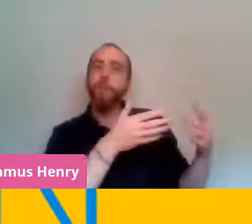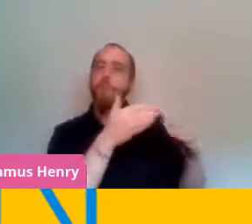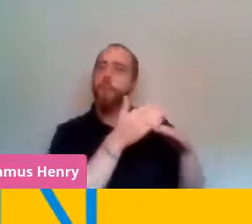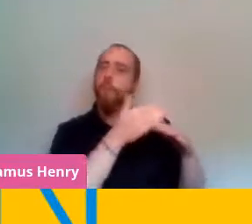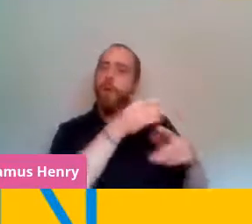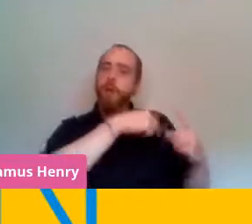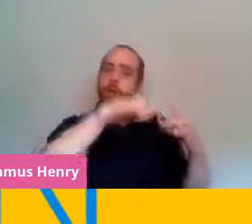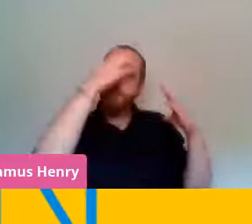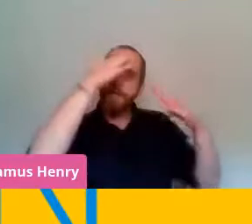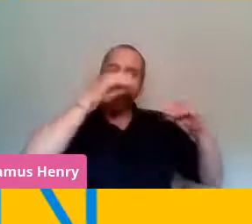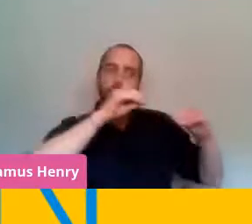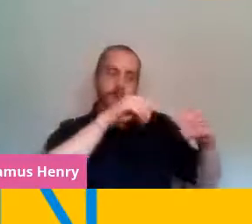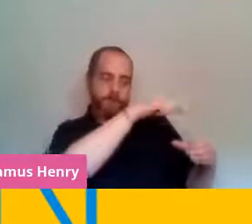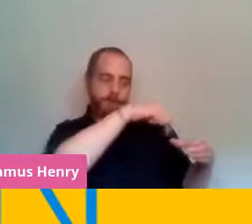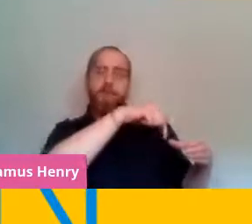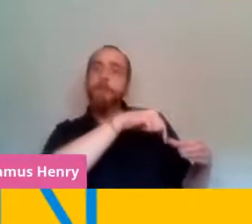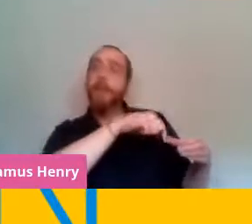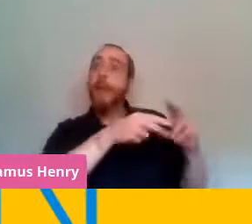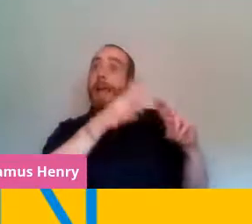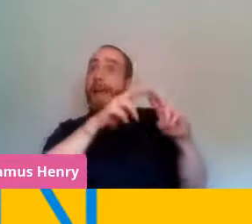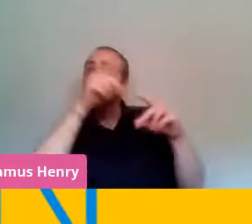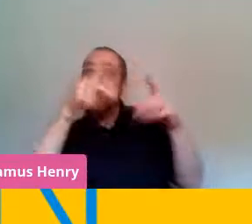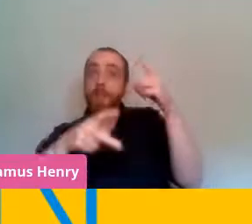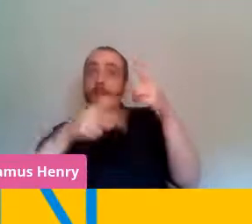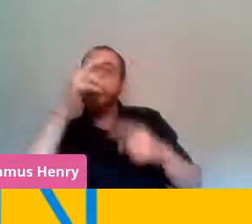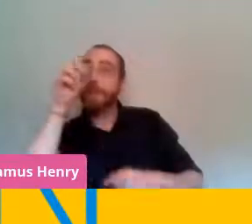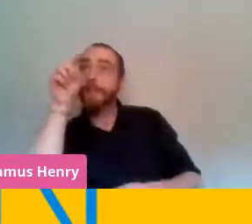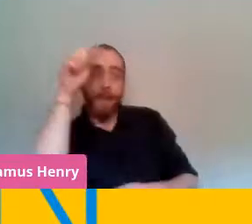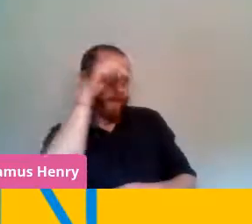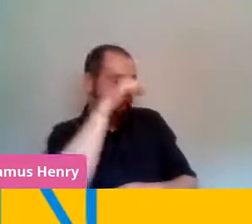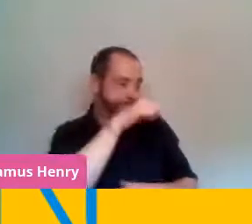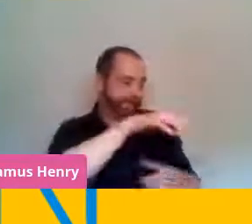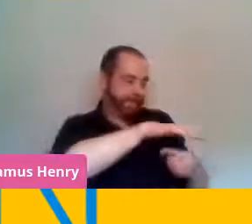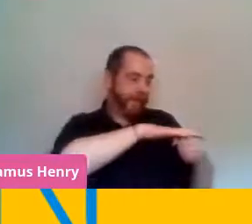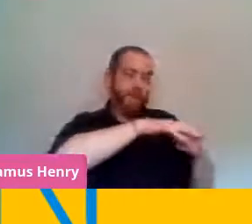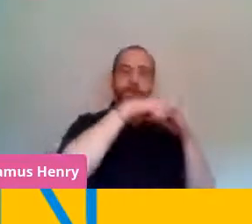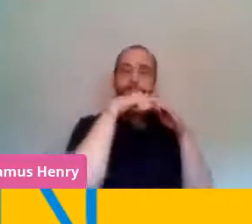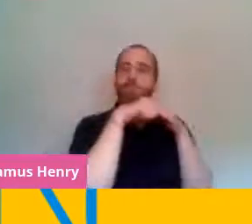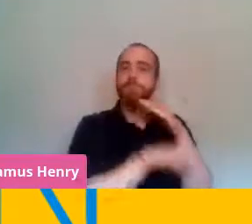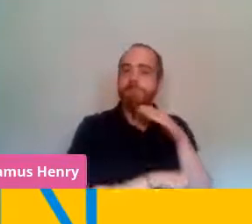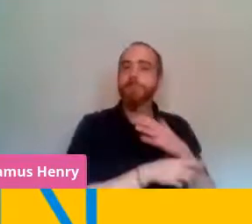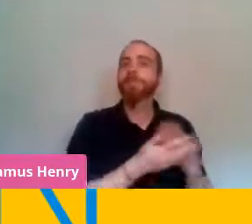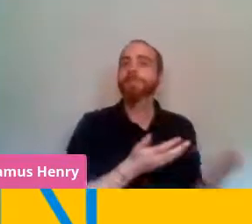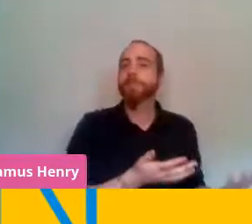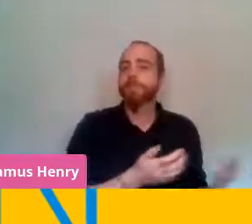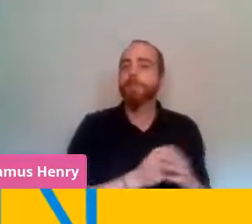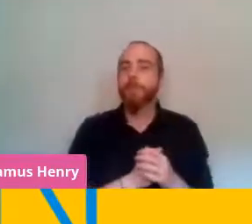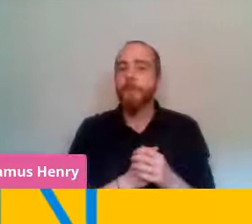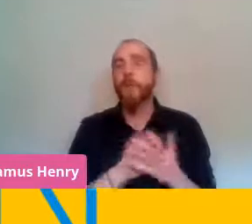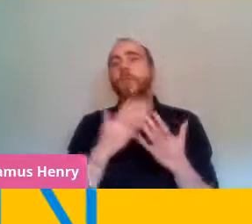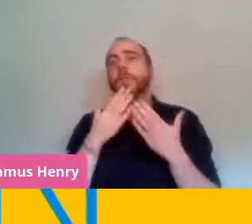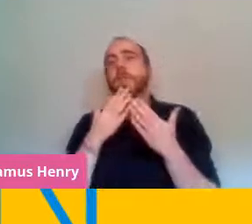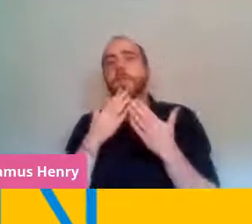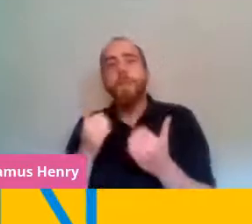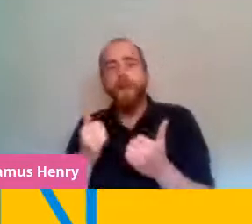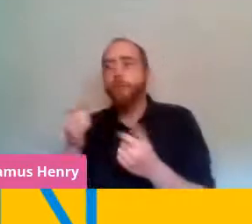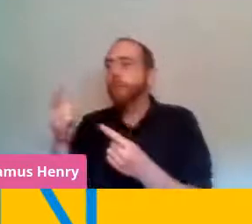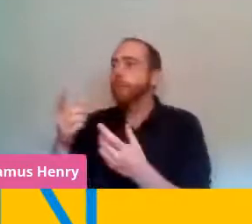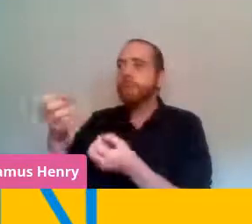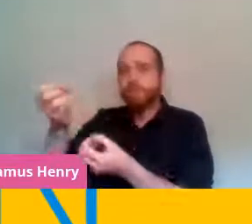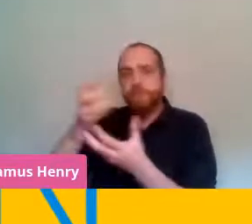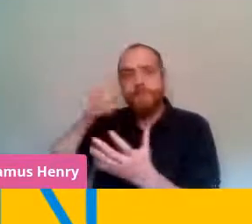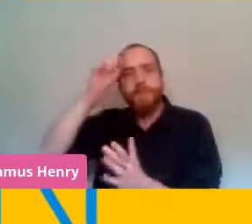many students it affects, how many knock-on jobs this is going to affect if we allow this to happen. So thank you to Liverpool for that, and